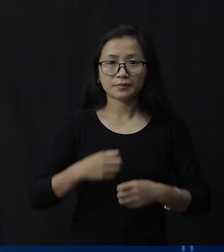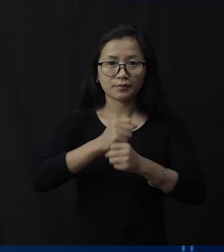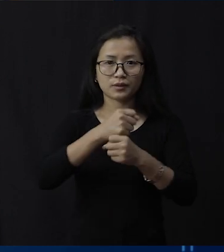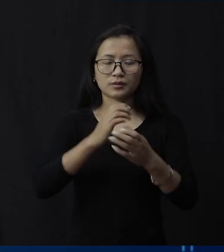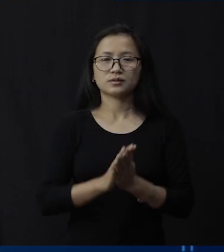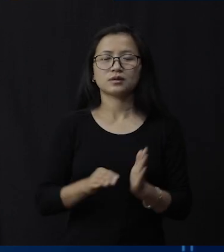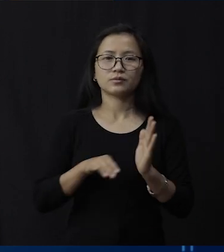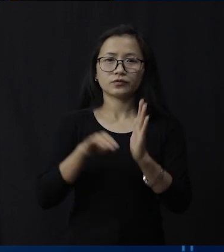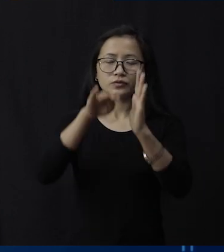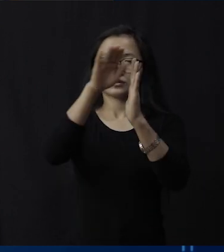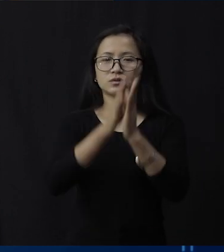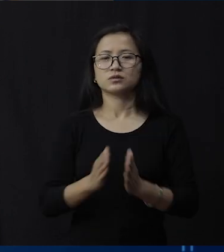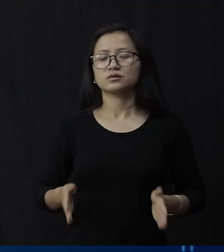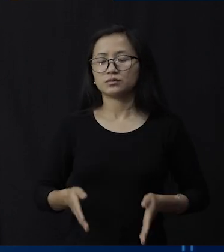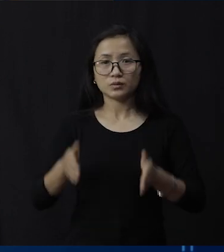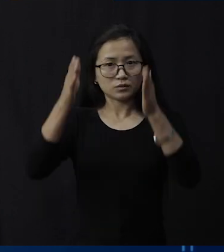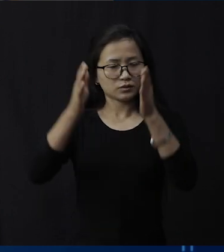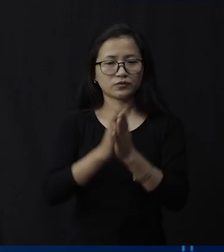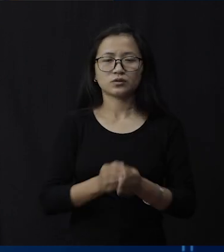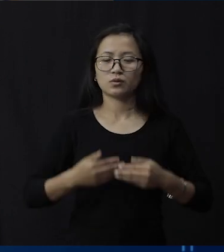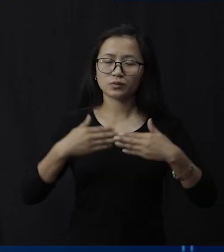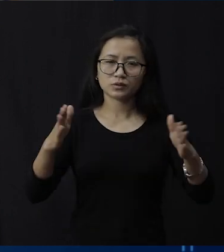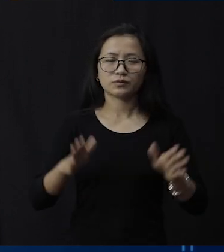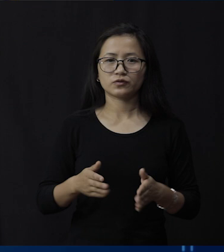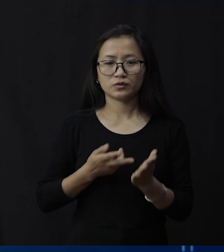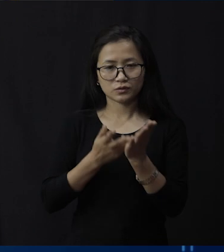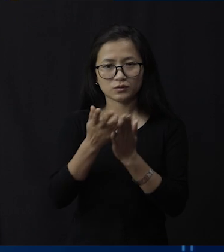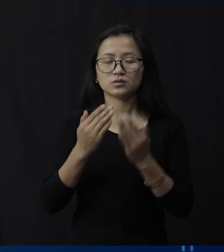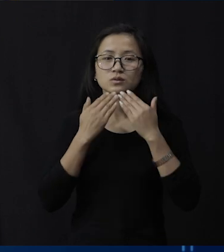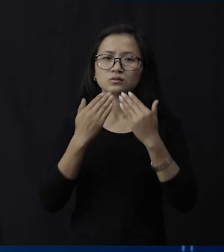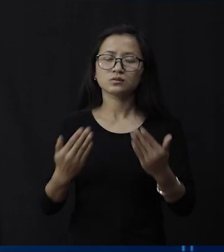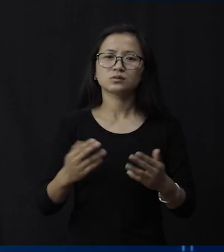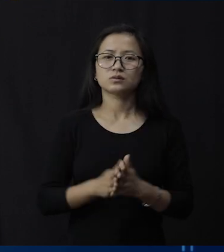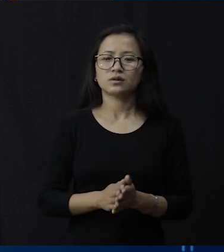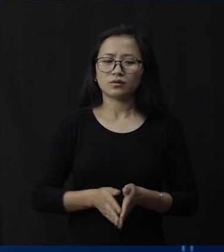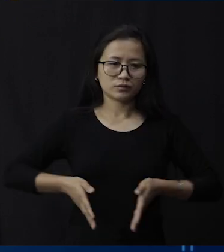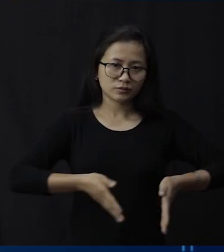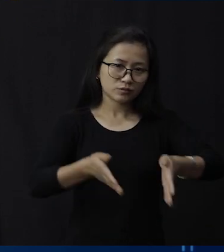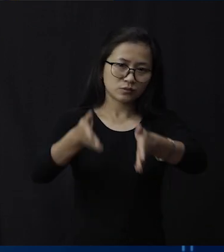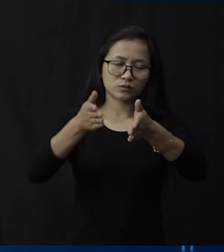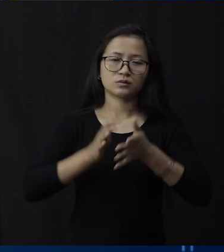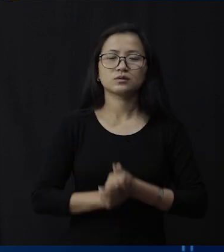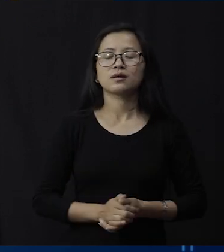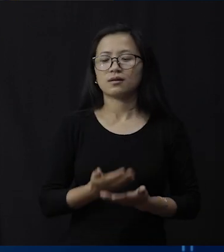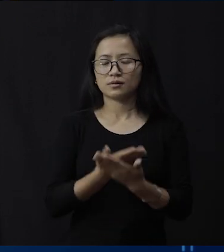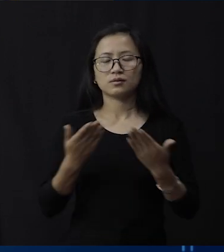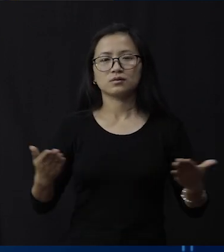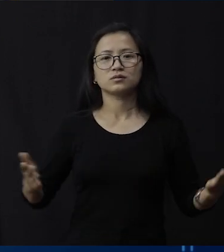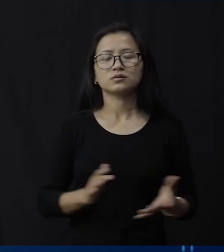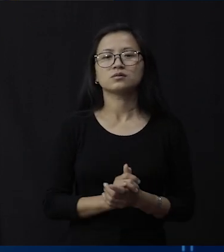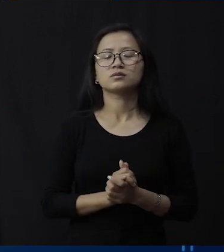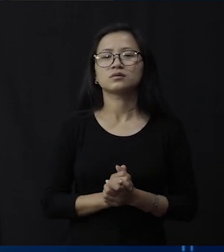certain buildings for the villages, or opening up a school, or maybe the roads, okay? So these things